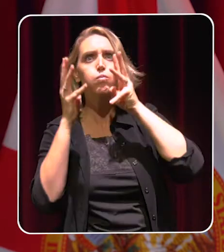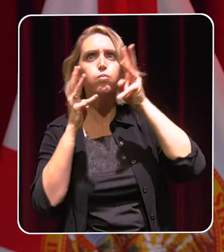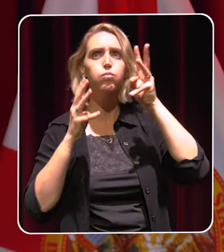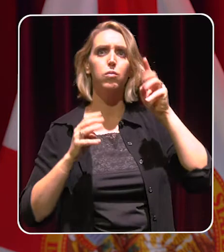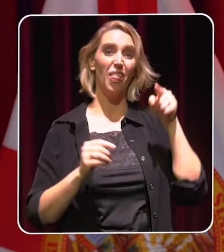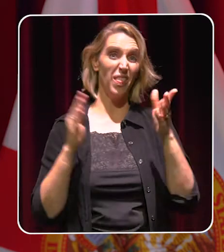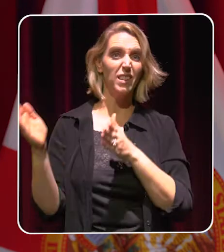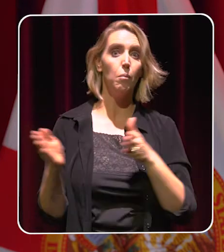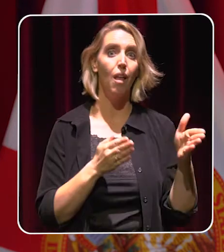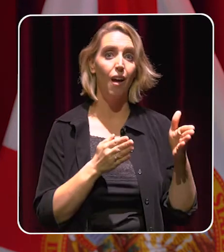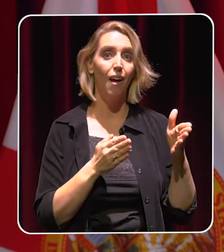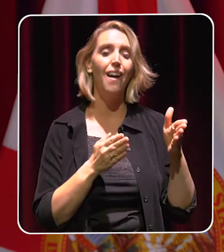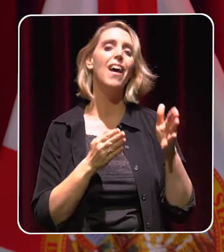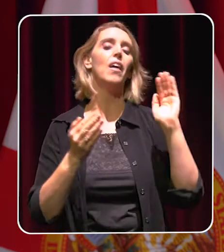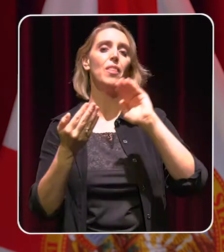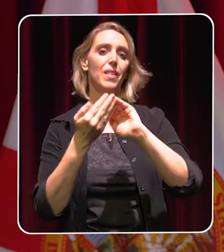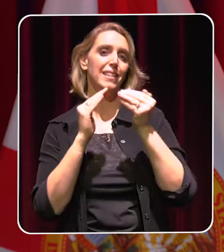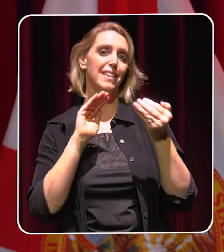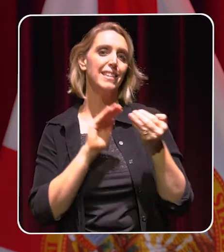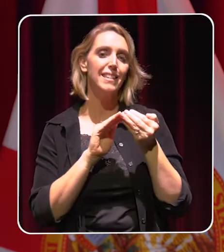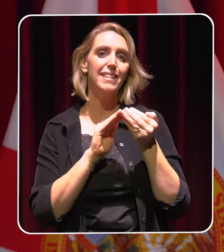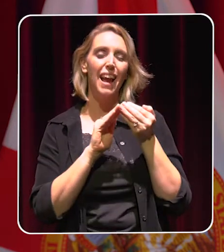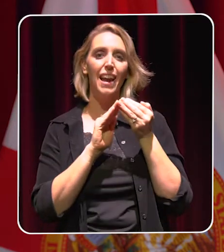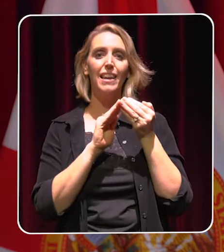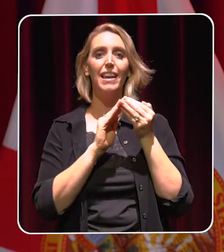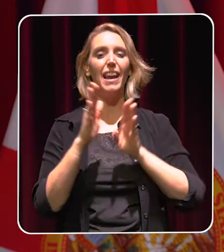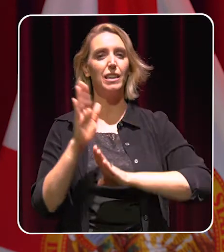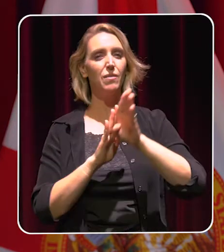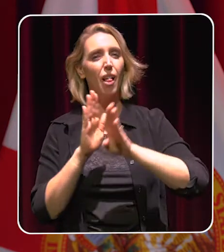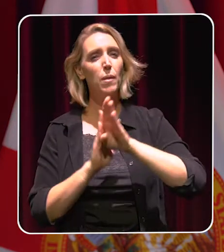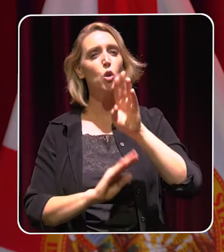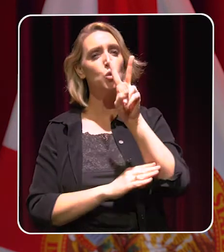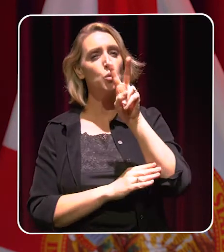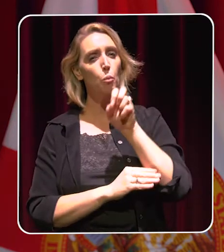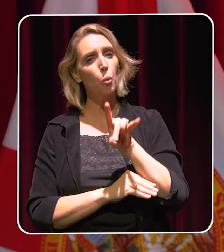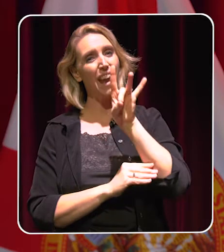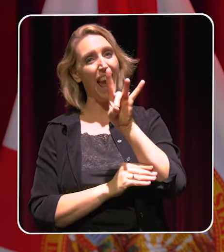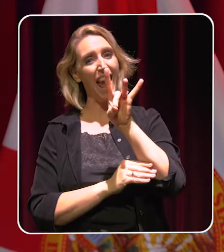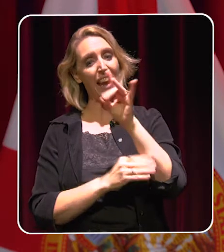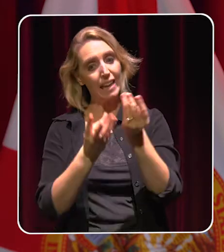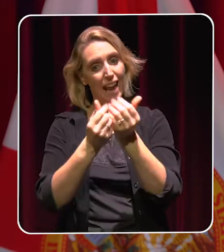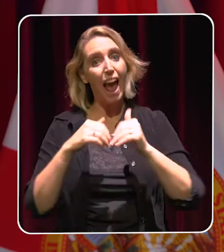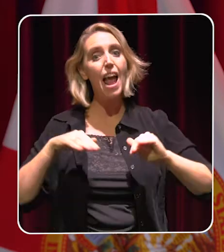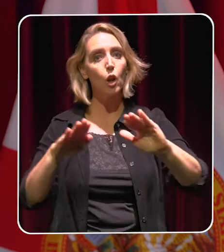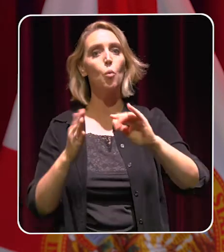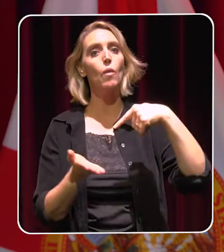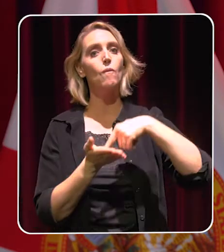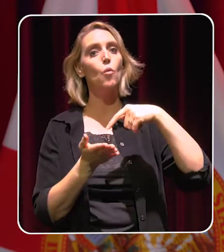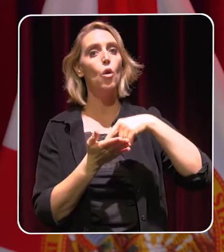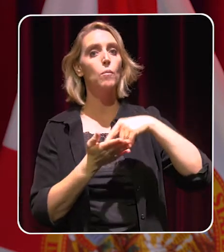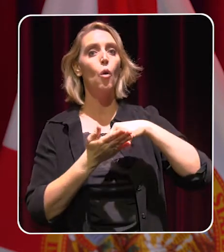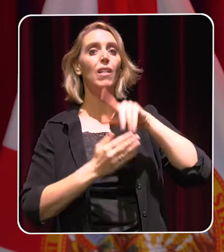Deuces Rising master plan, the City of St. Petersburg is planning to develop approximately 2.8 acres with